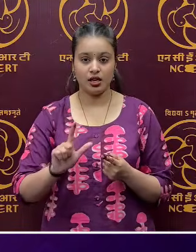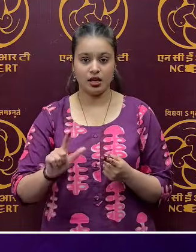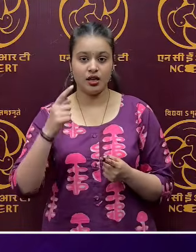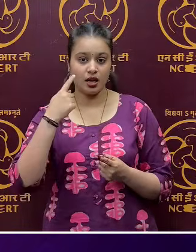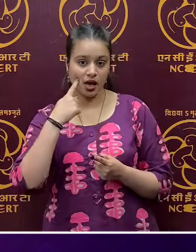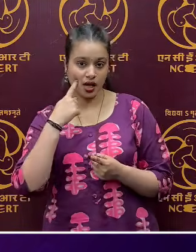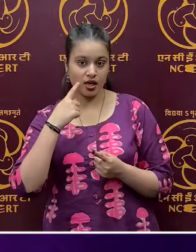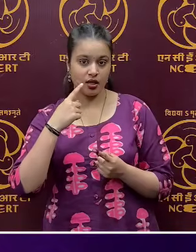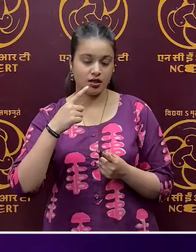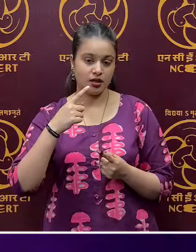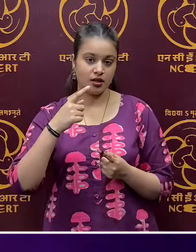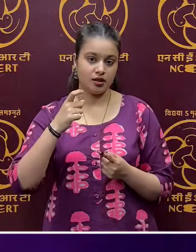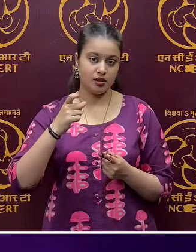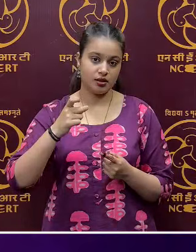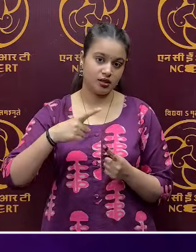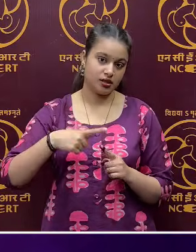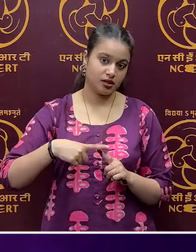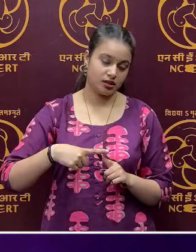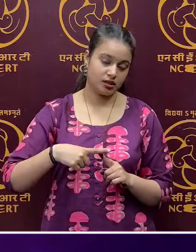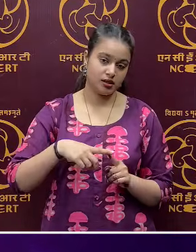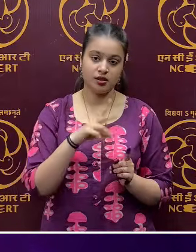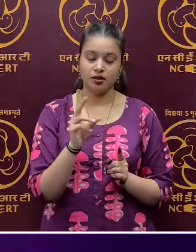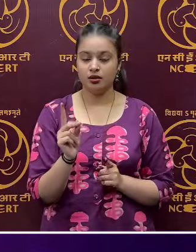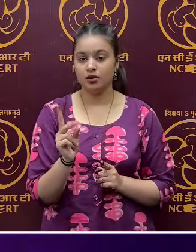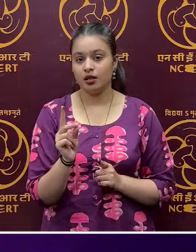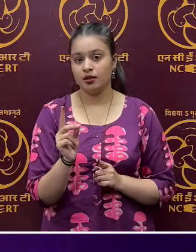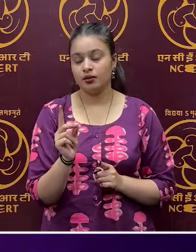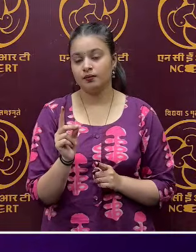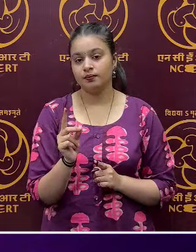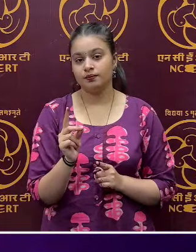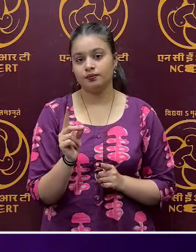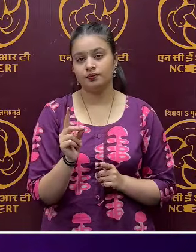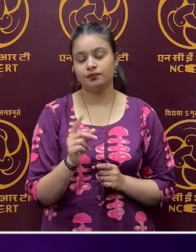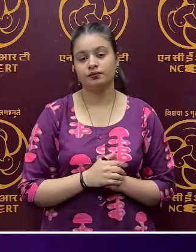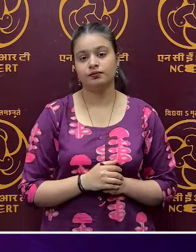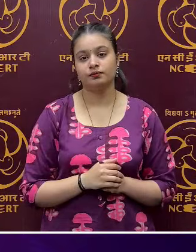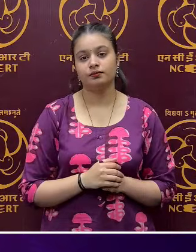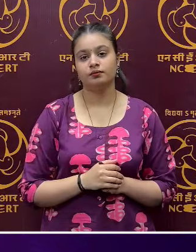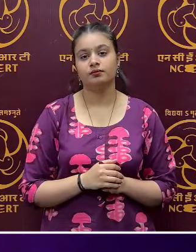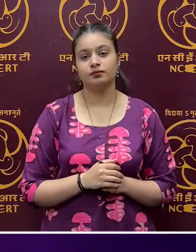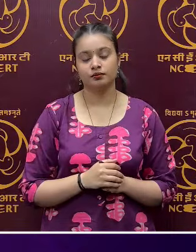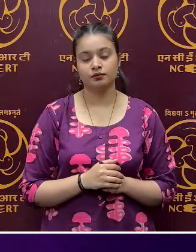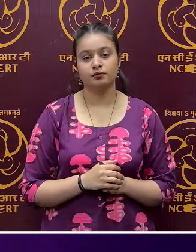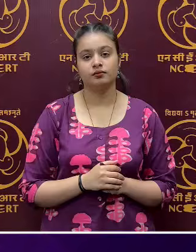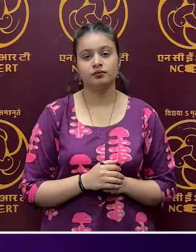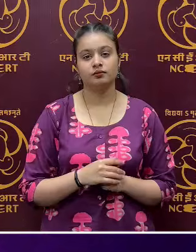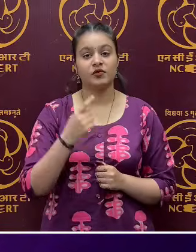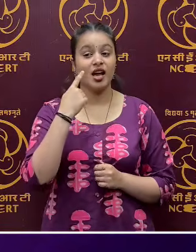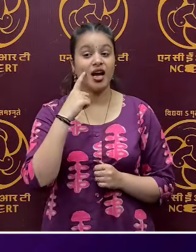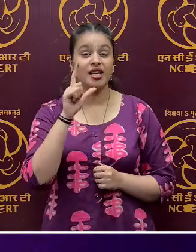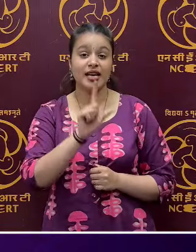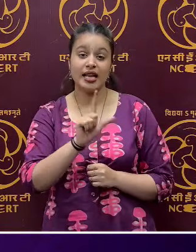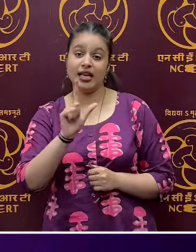ELLICIT. yes, and the other one here, morally wrong or Illicit. illegal, is illicit.